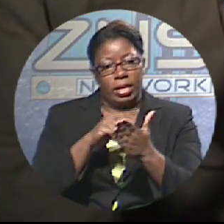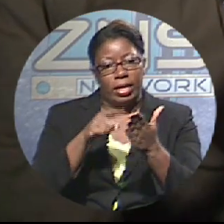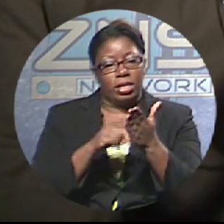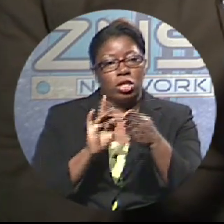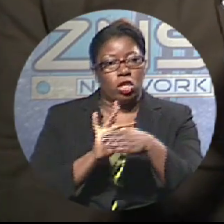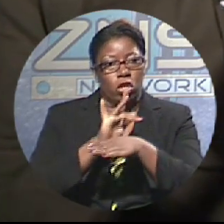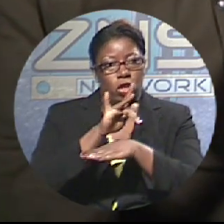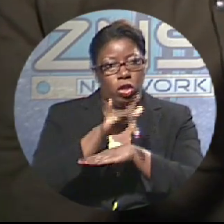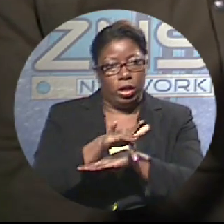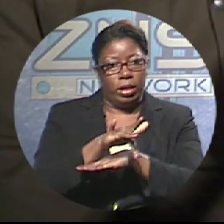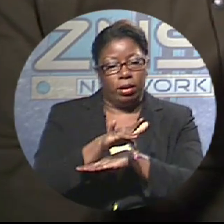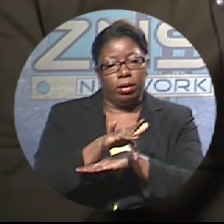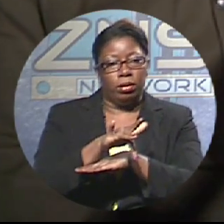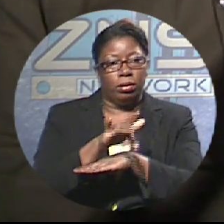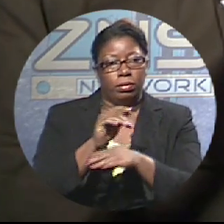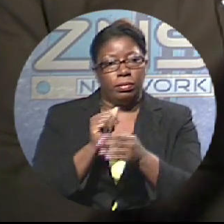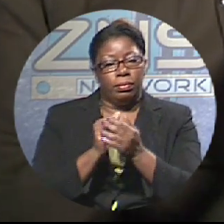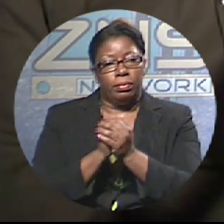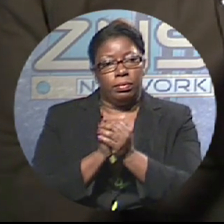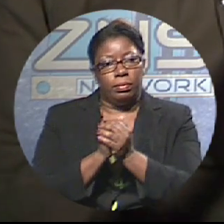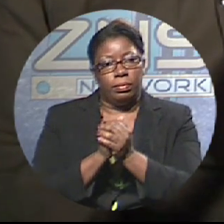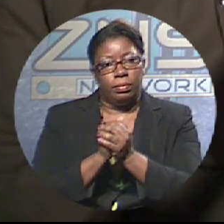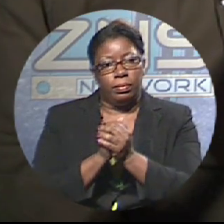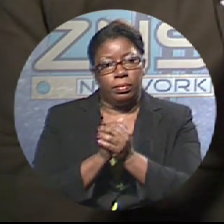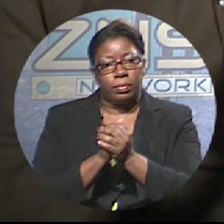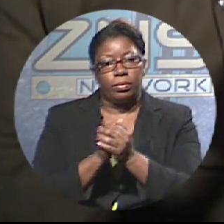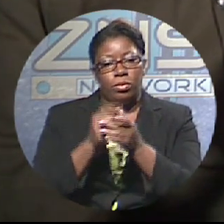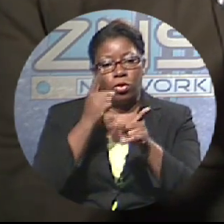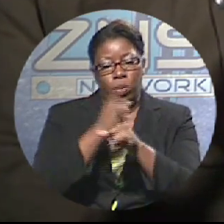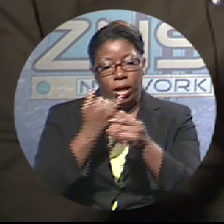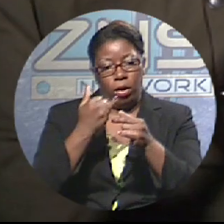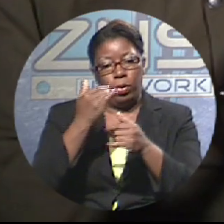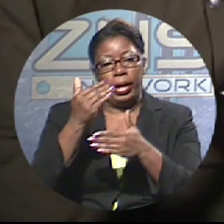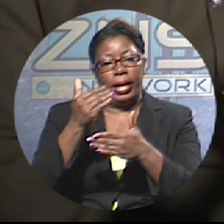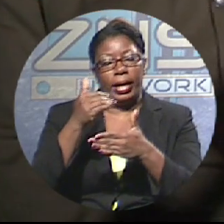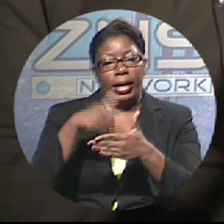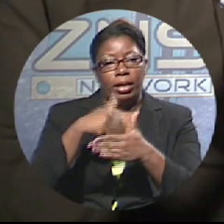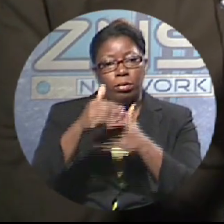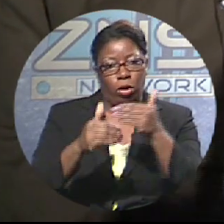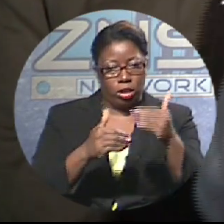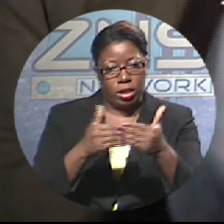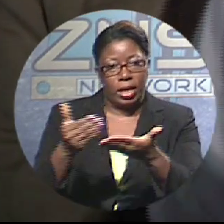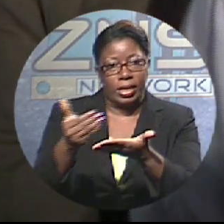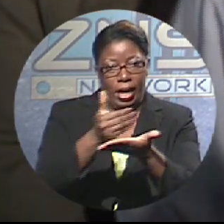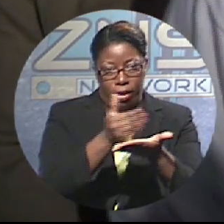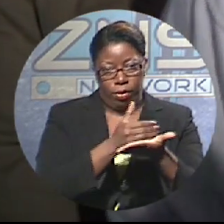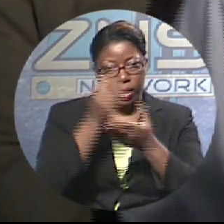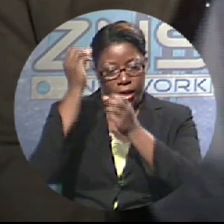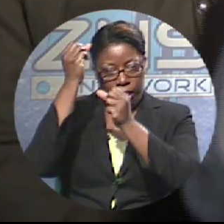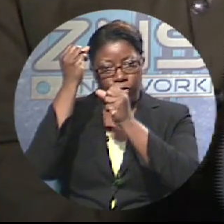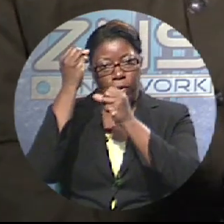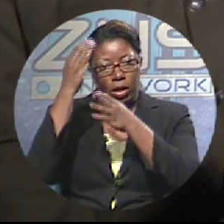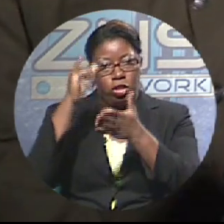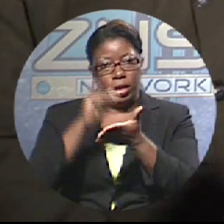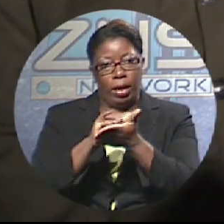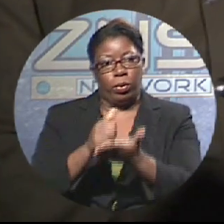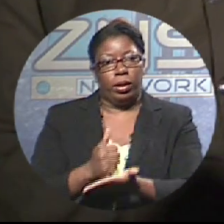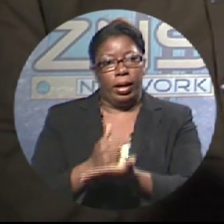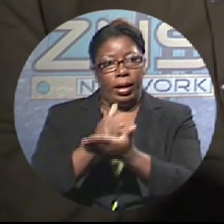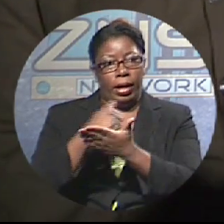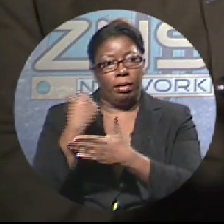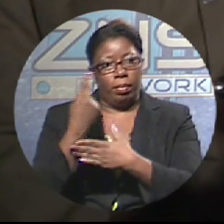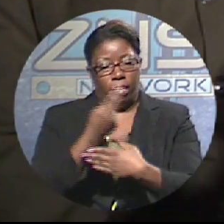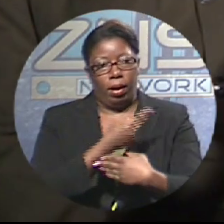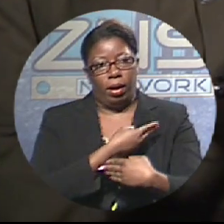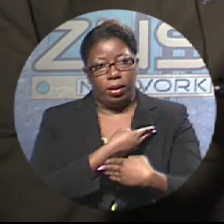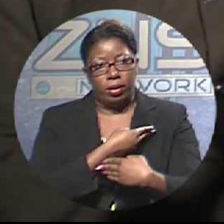early in the stage, and we are in the process of gathering all of the information that we need that could assist us with